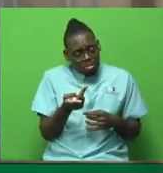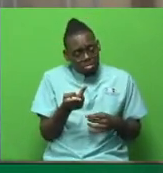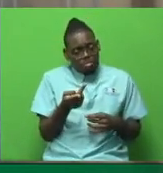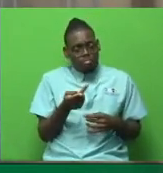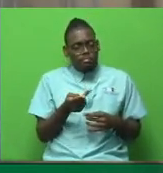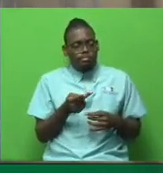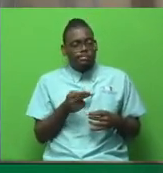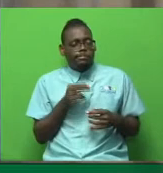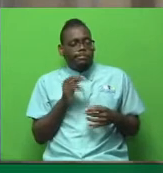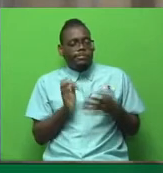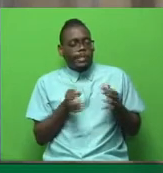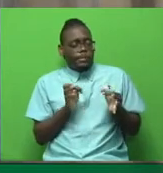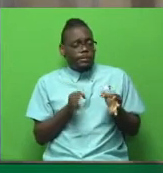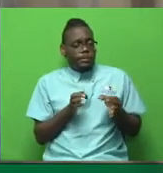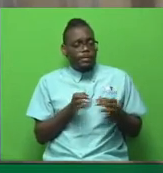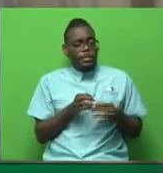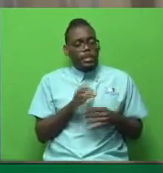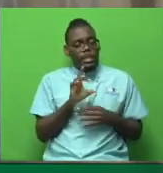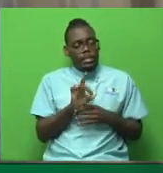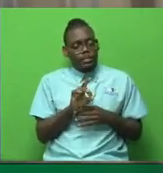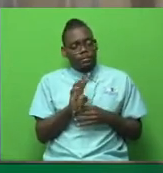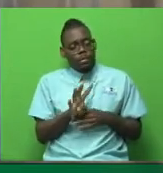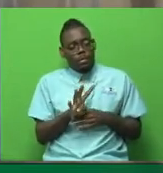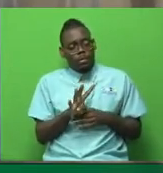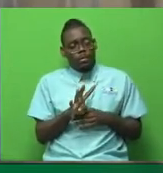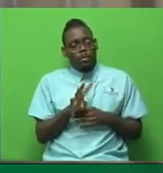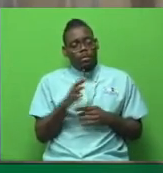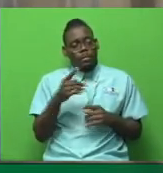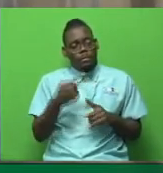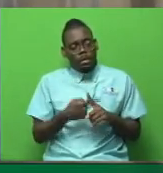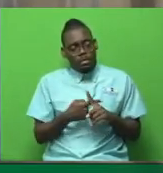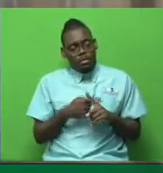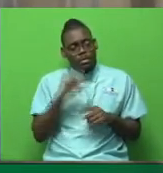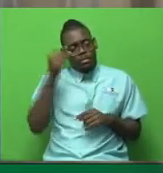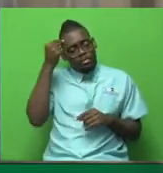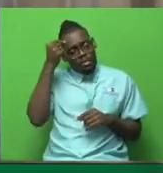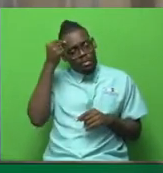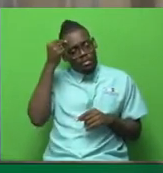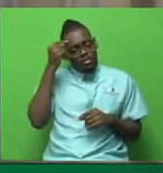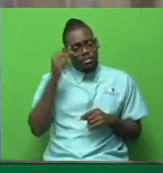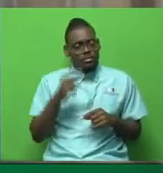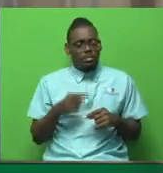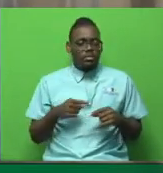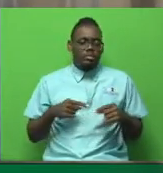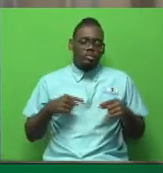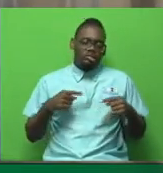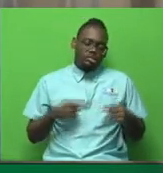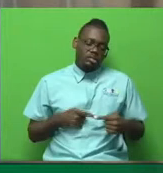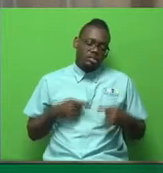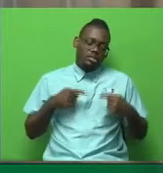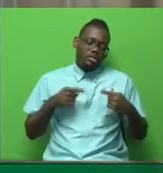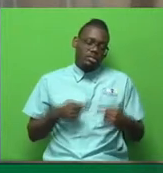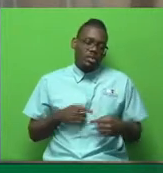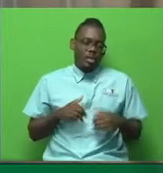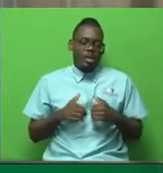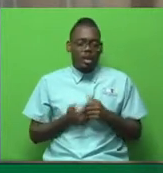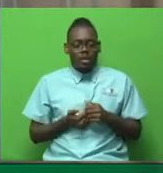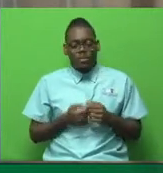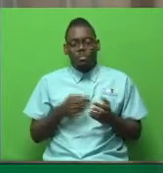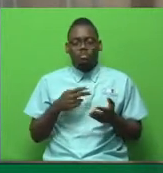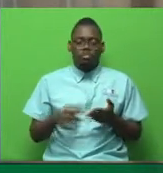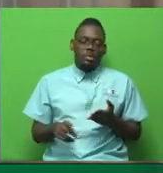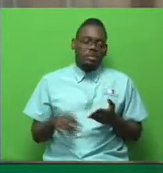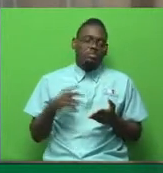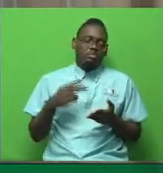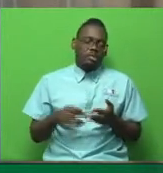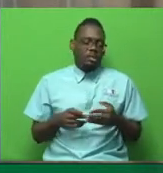the government has struggled to pay salaries and this has caused this has forced them to borrow more than 30